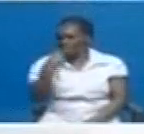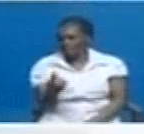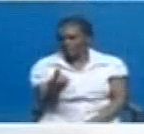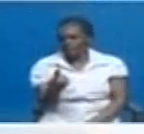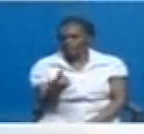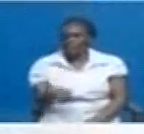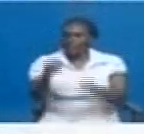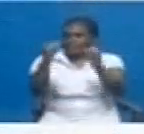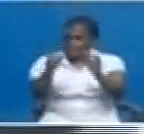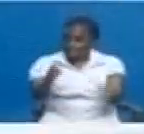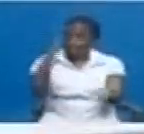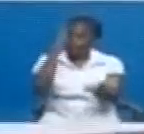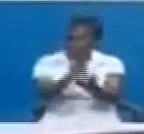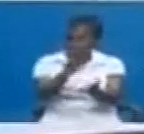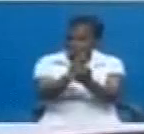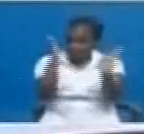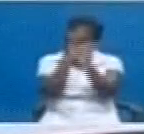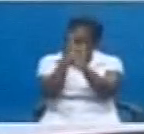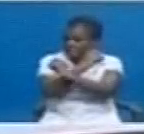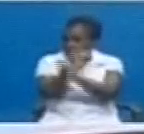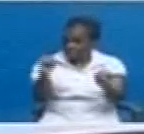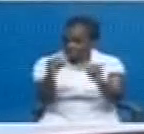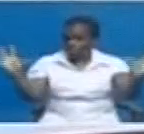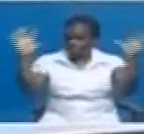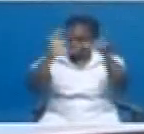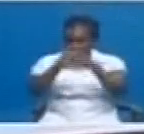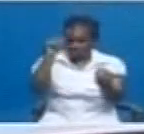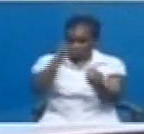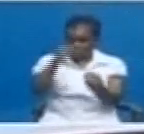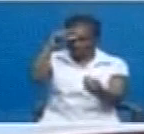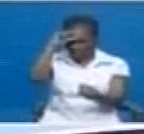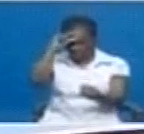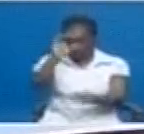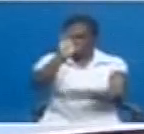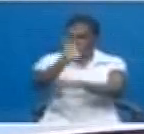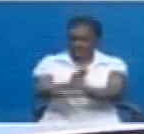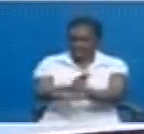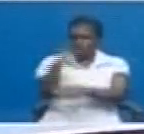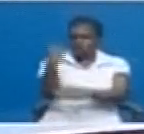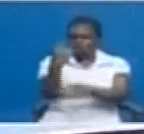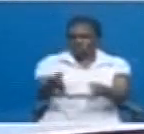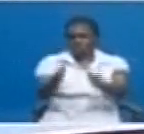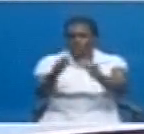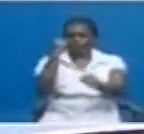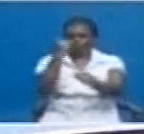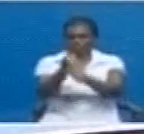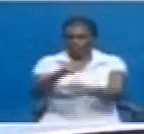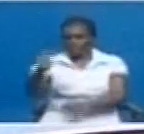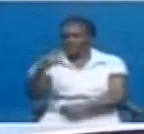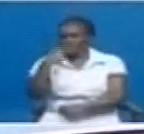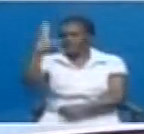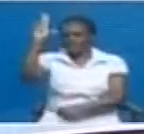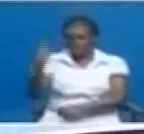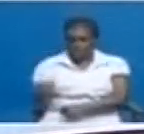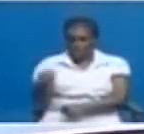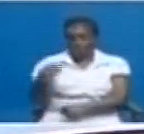says, if for sure there is nothing to hide, a joint testing by the government and the church is the way to go. Charles Kimani says, nope,